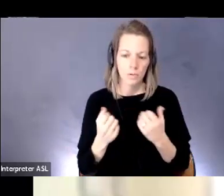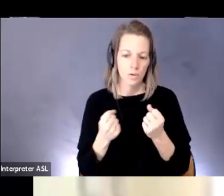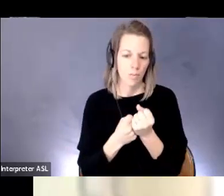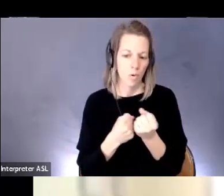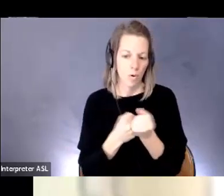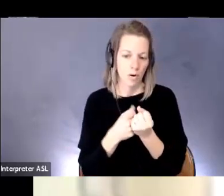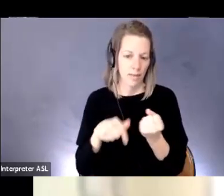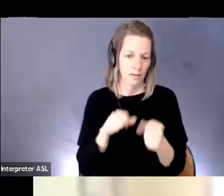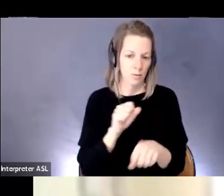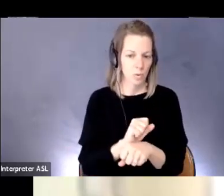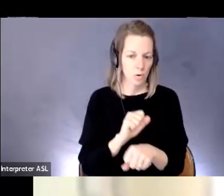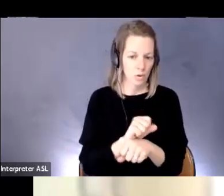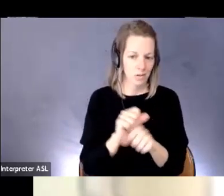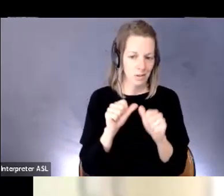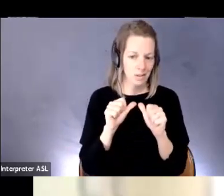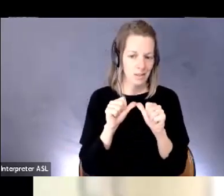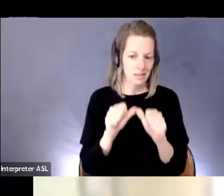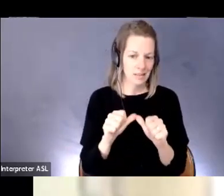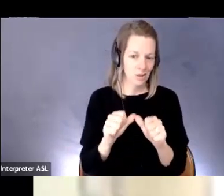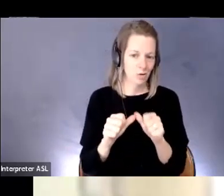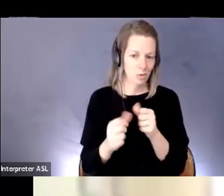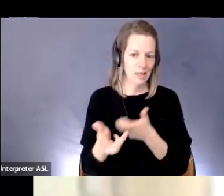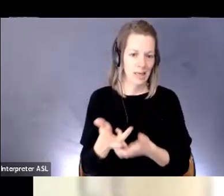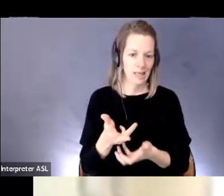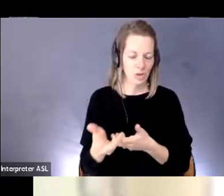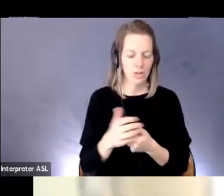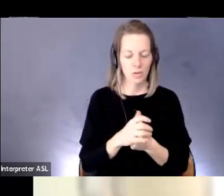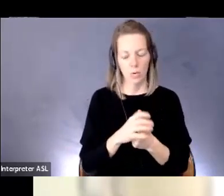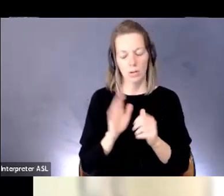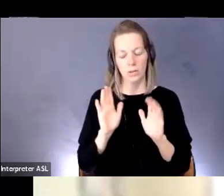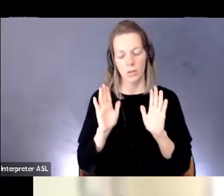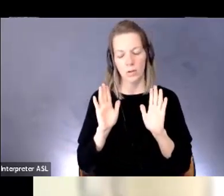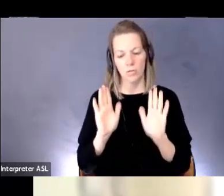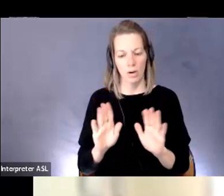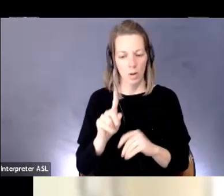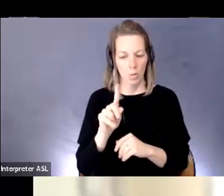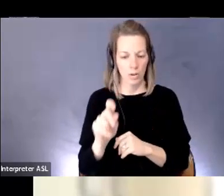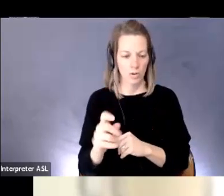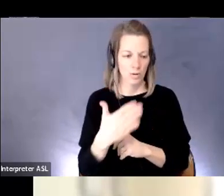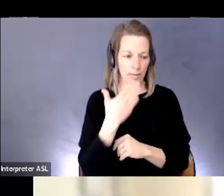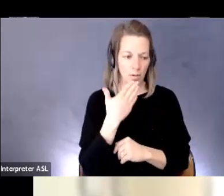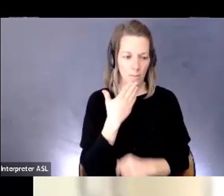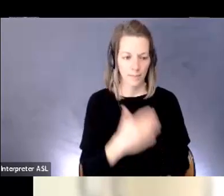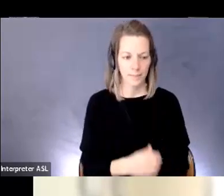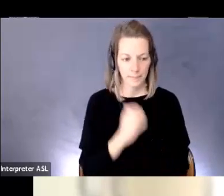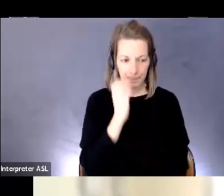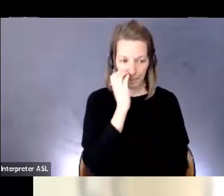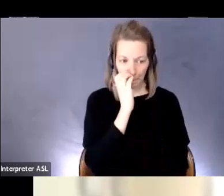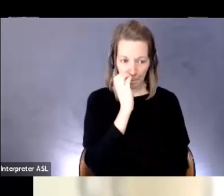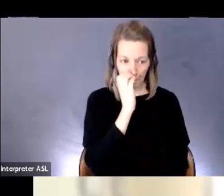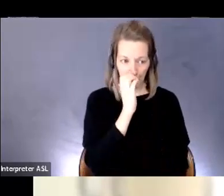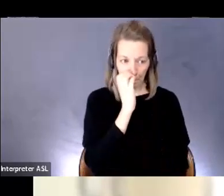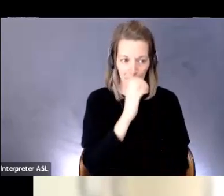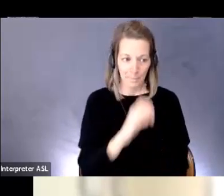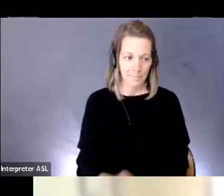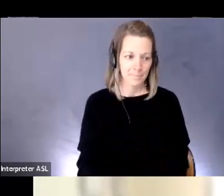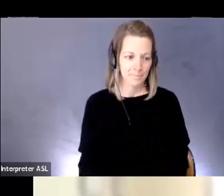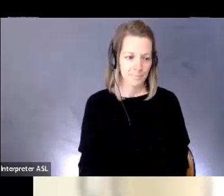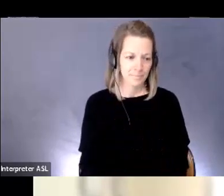support this work and to continue engaging on it. So that's a great question. Thank you so much.